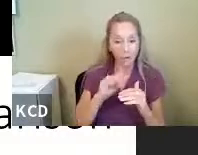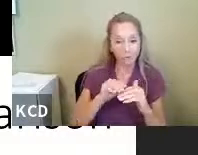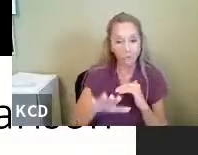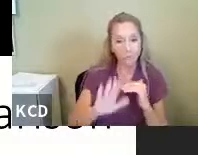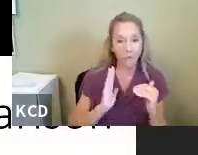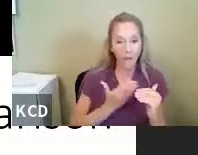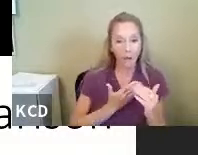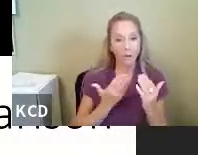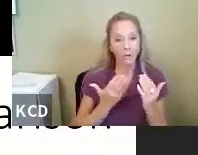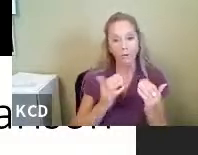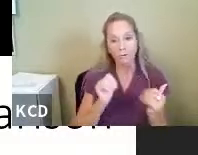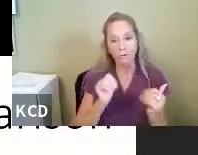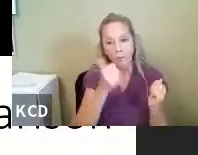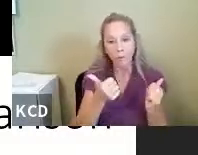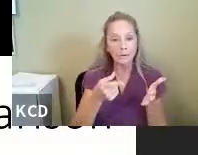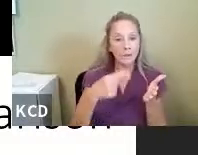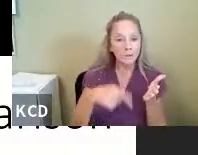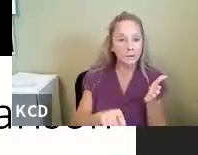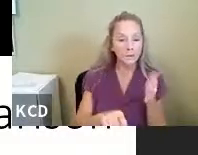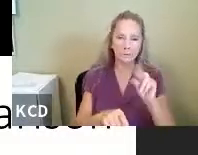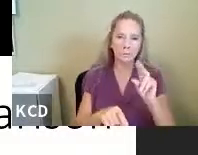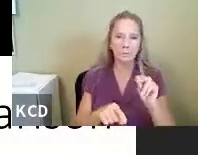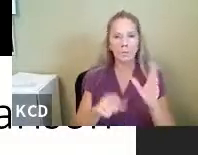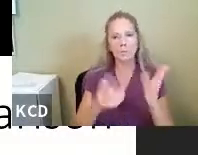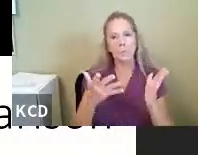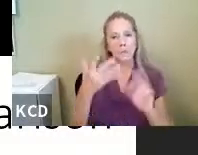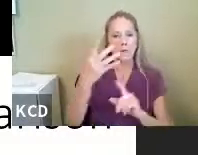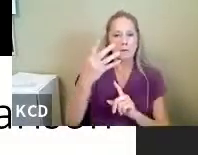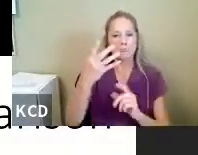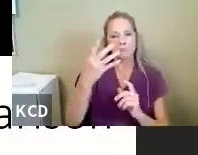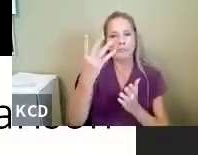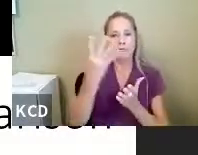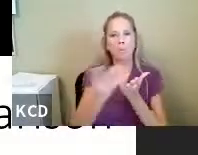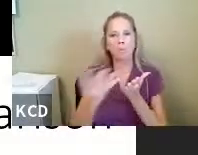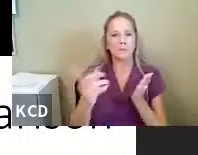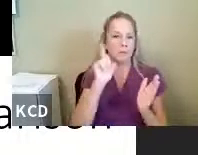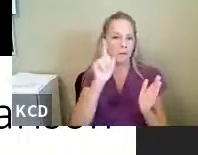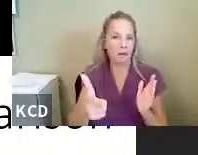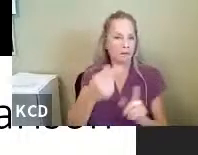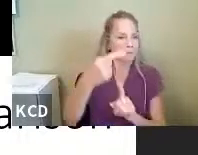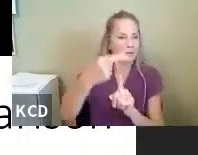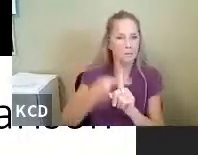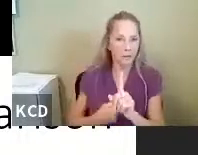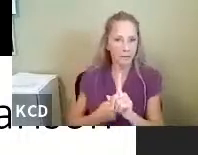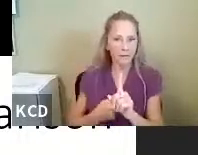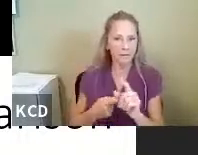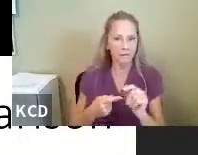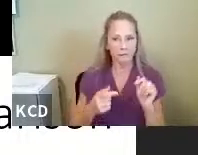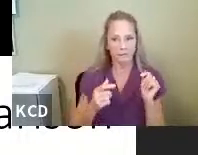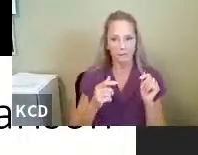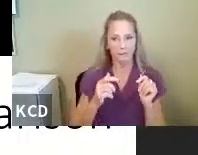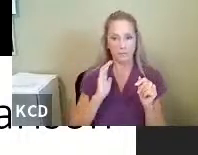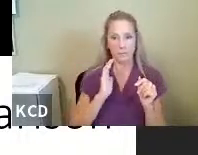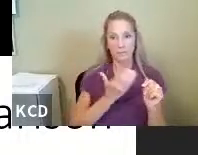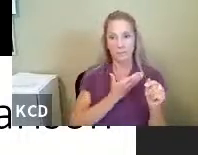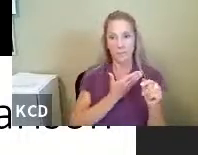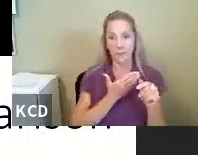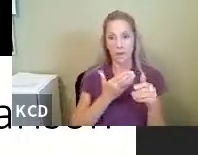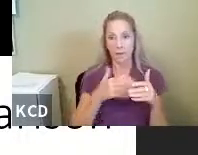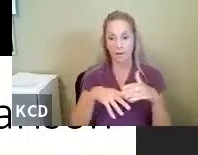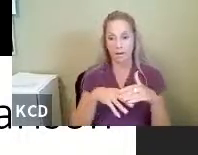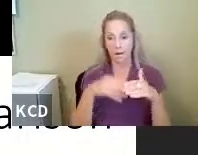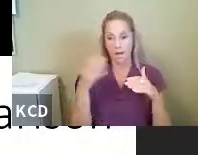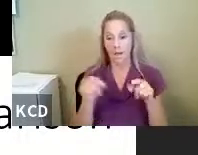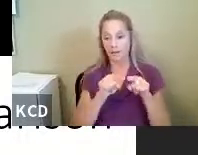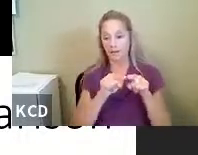from now. And if this rises, our ability to get out of that is also going to take